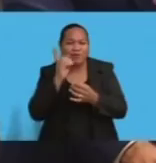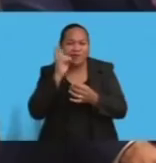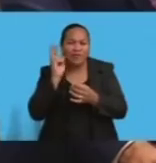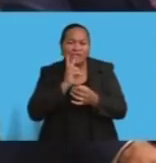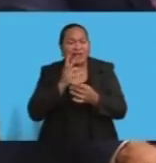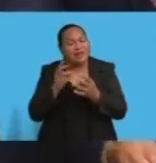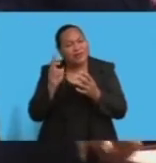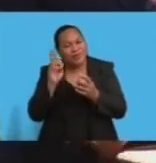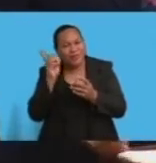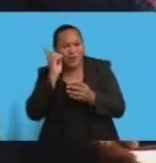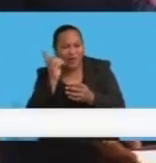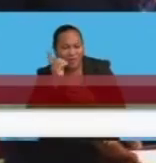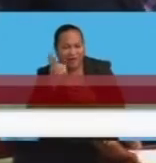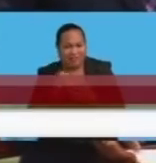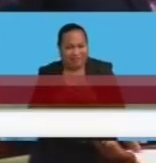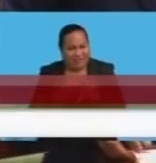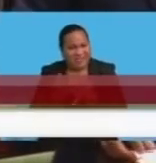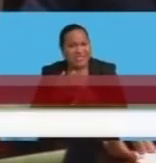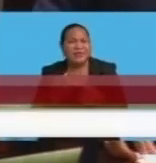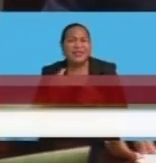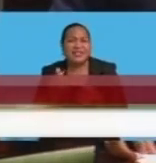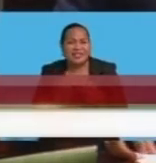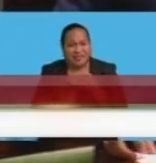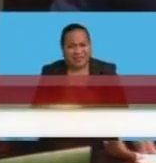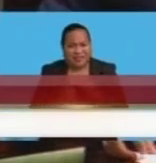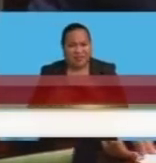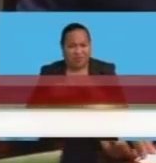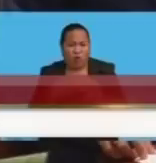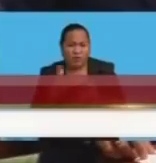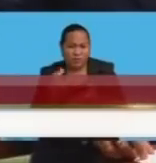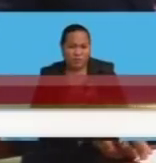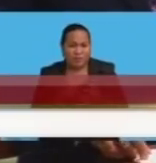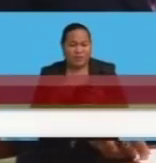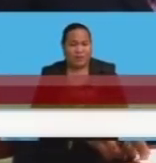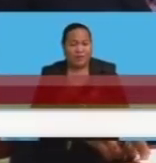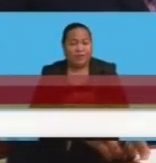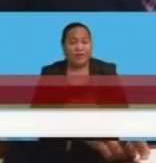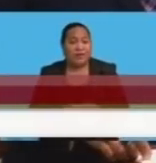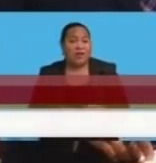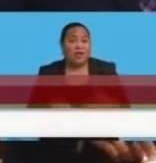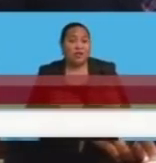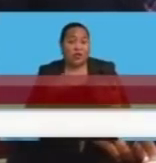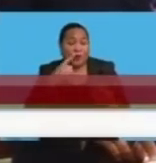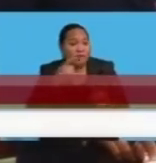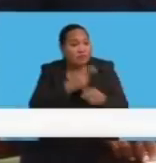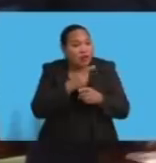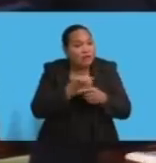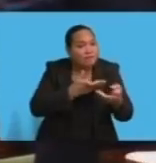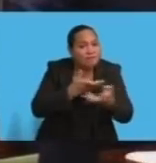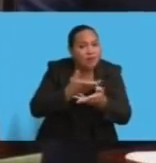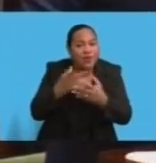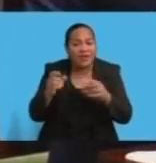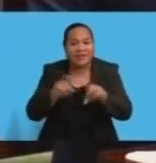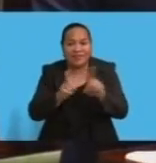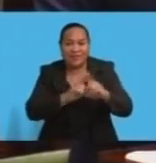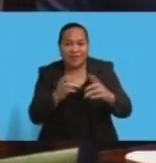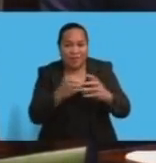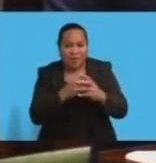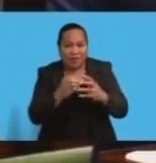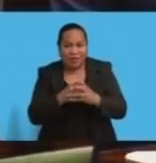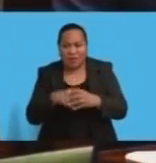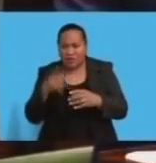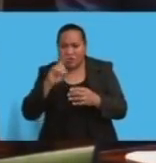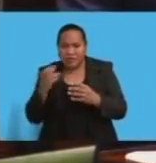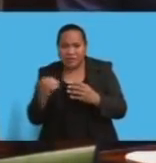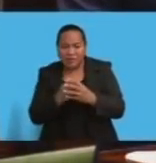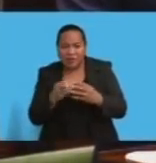businesses. For starters, Madam Speaker, through discussion with all the commercial banks, electronic transactions will no